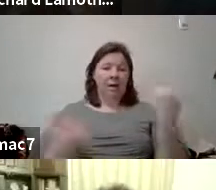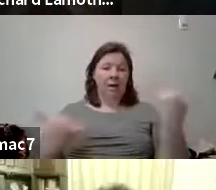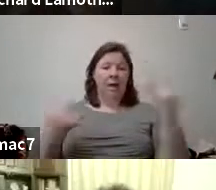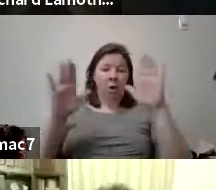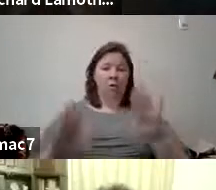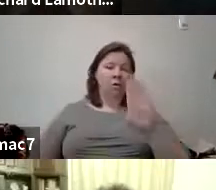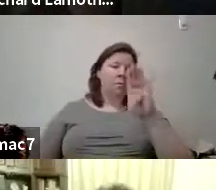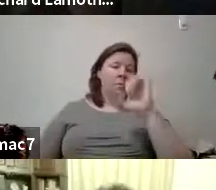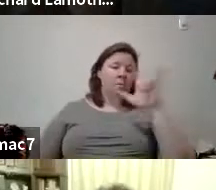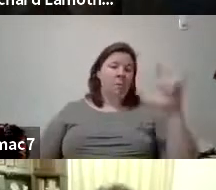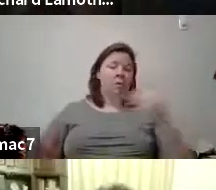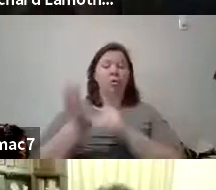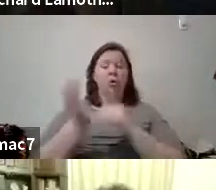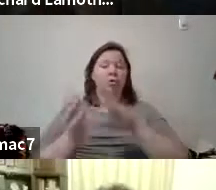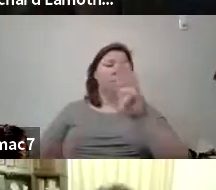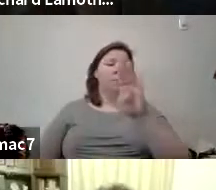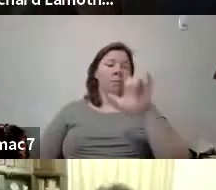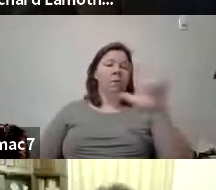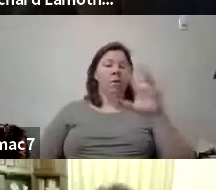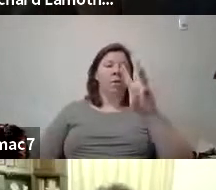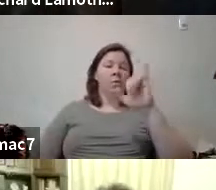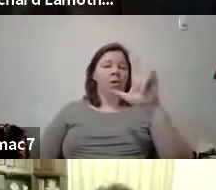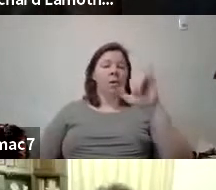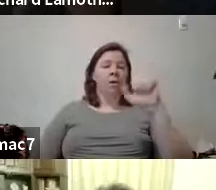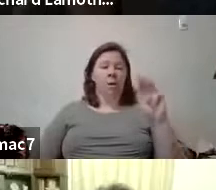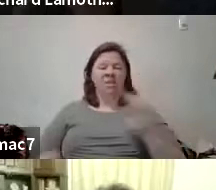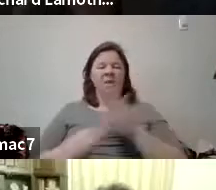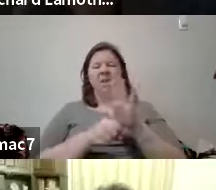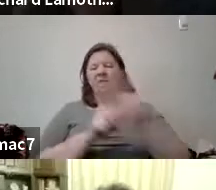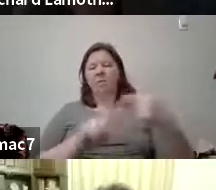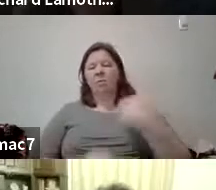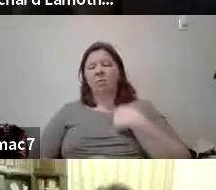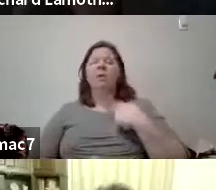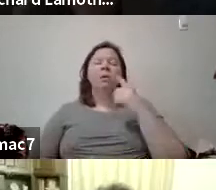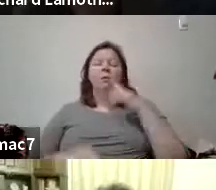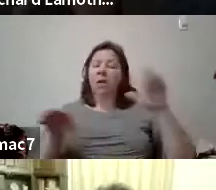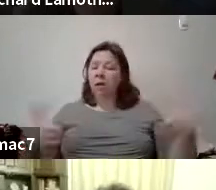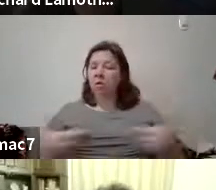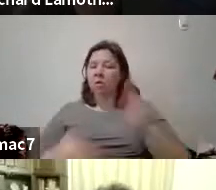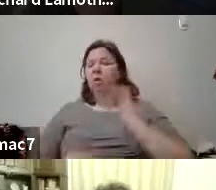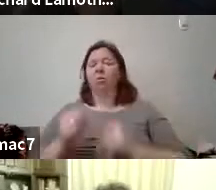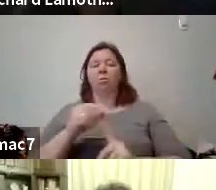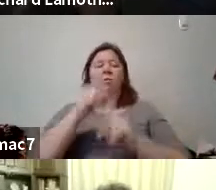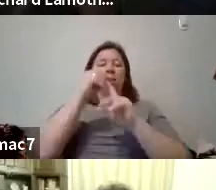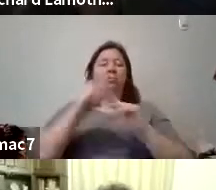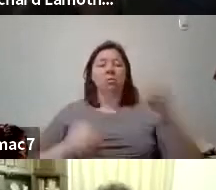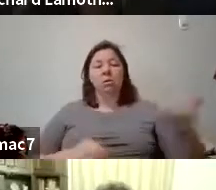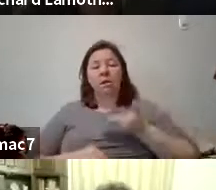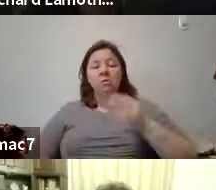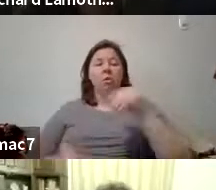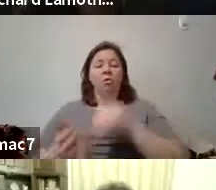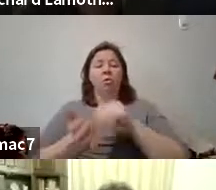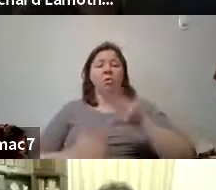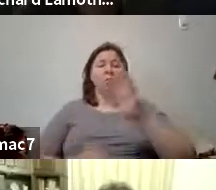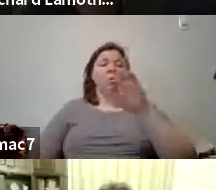Bill Williams. So enough about me. I'll let Jacob introduce our special guest tonight. But I just want to say thank you very much, Dr. Williams,